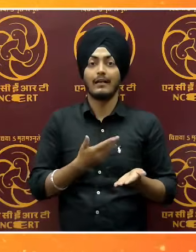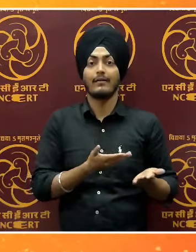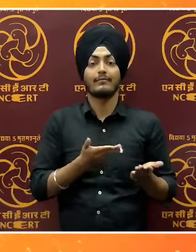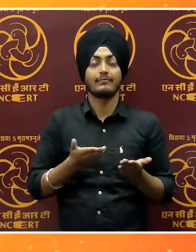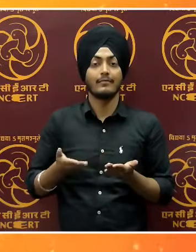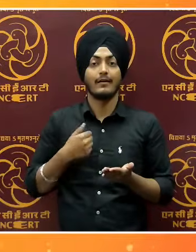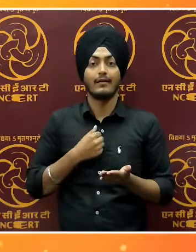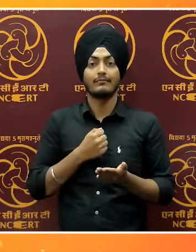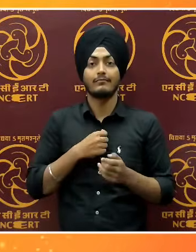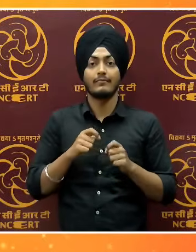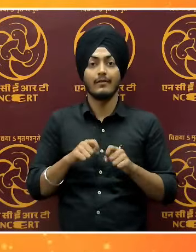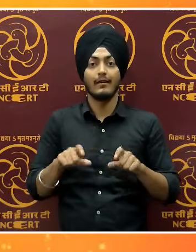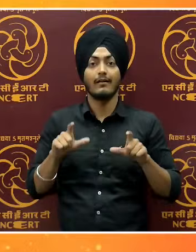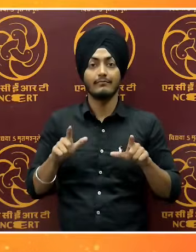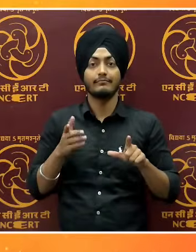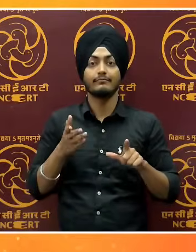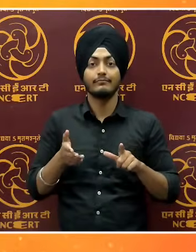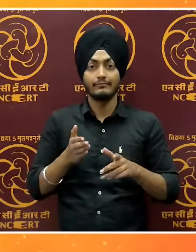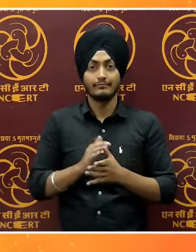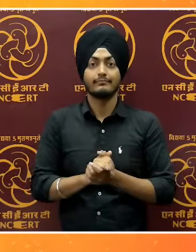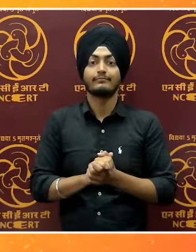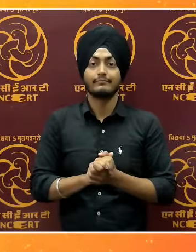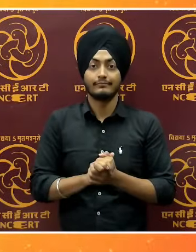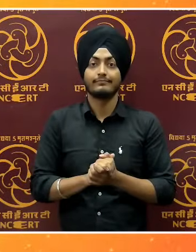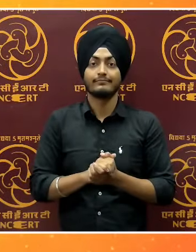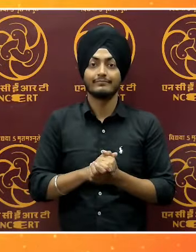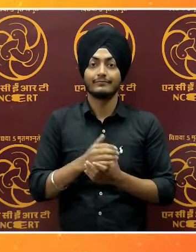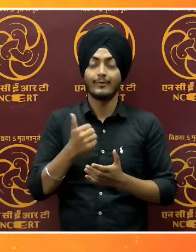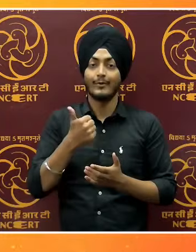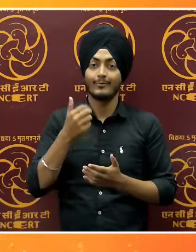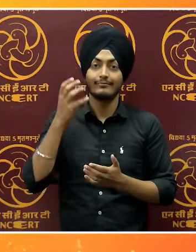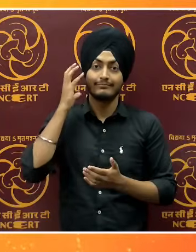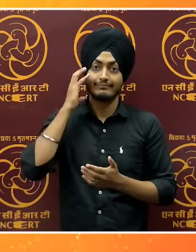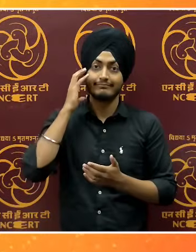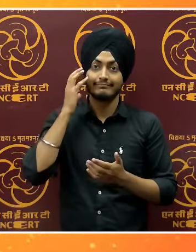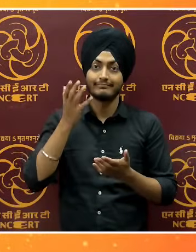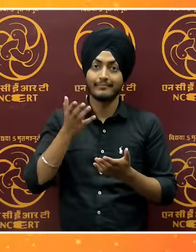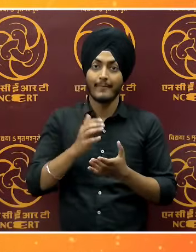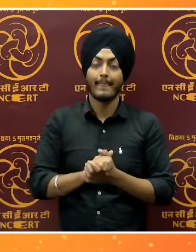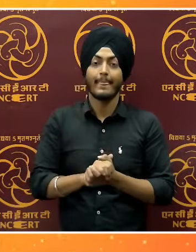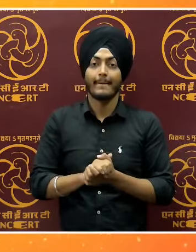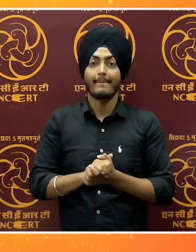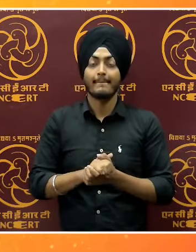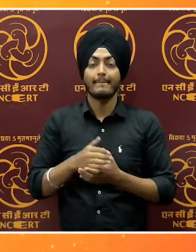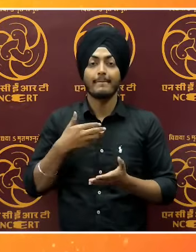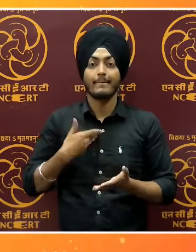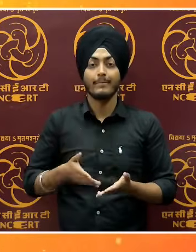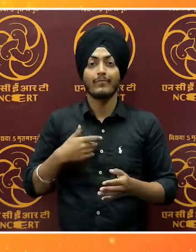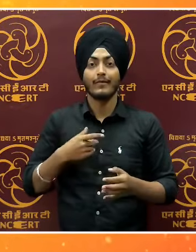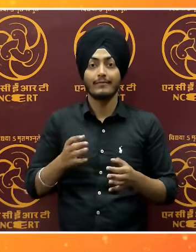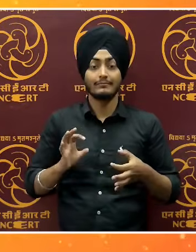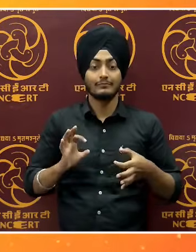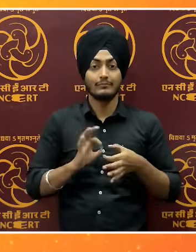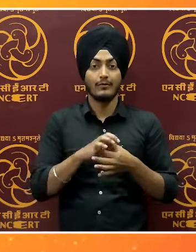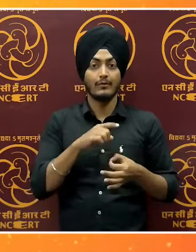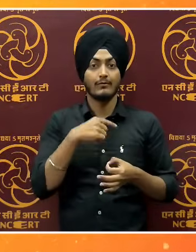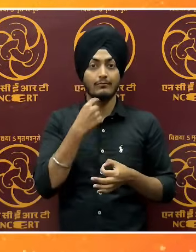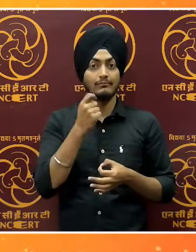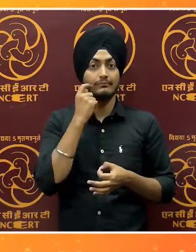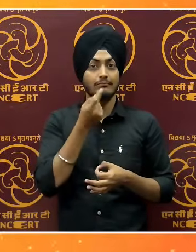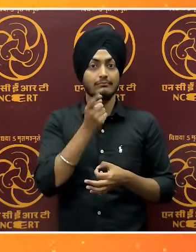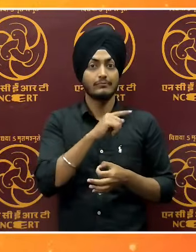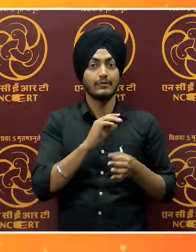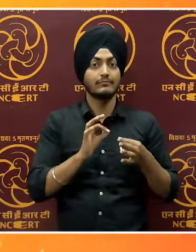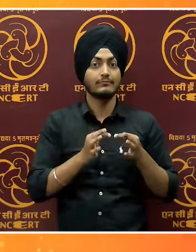session. Good evening, ma'am. Good evening, sir. So, along with sir, we are also joined by our Indian Sign